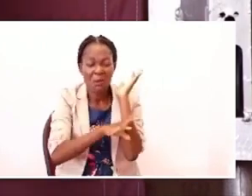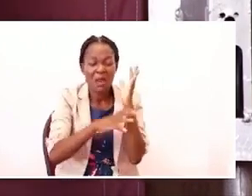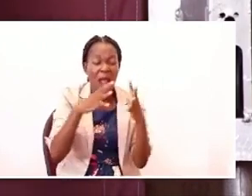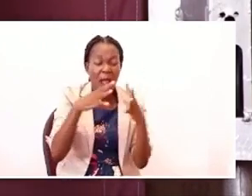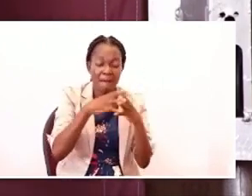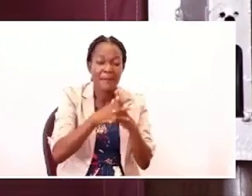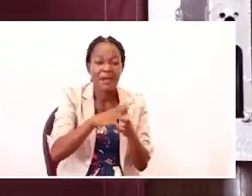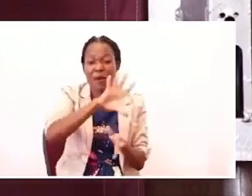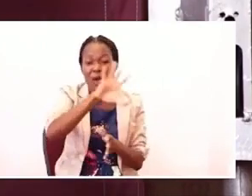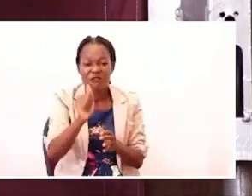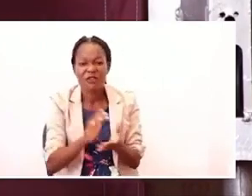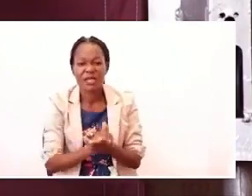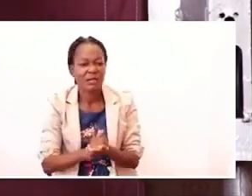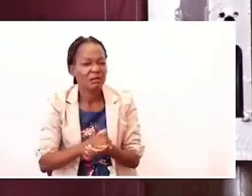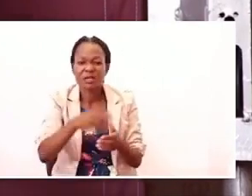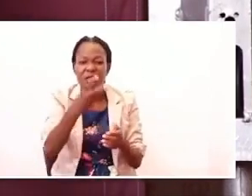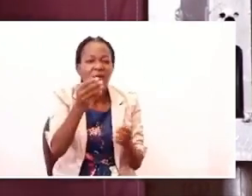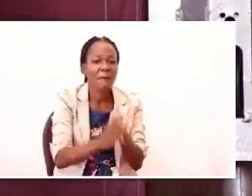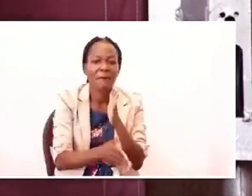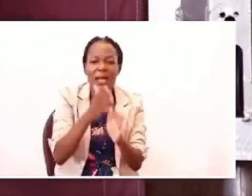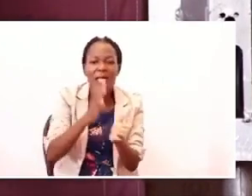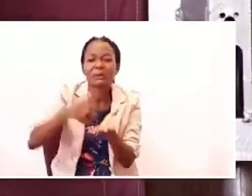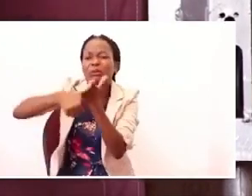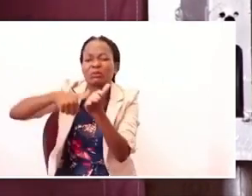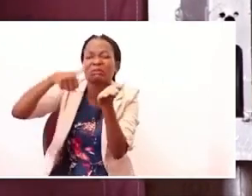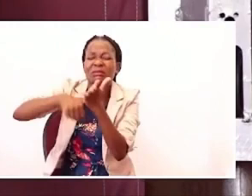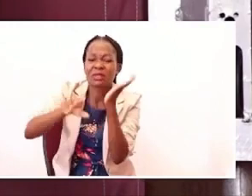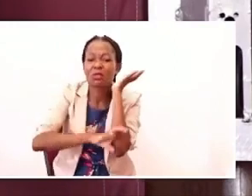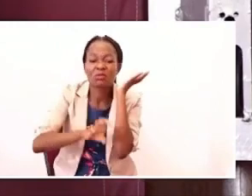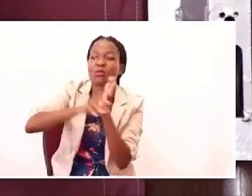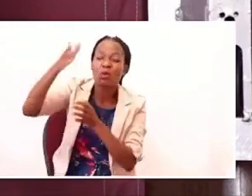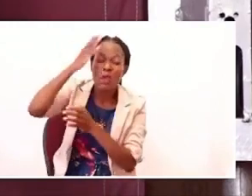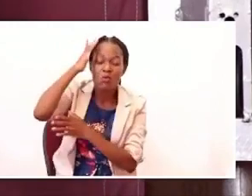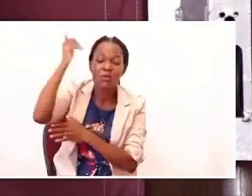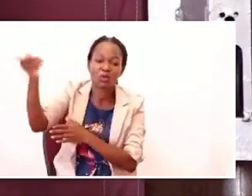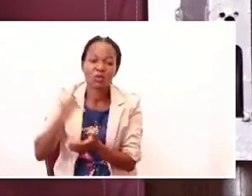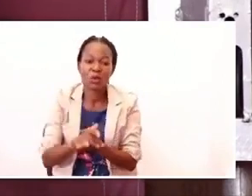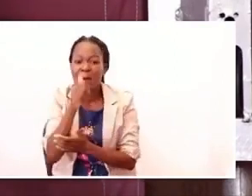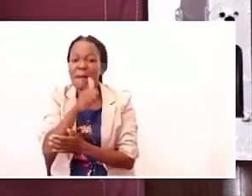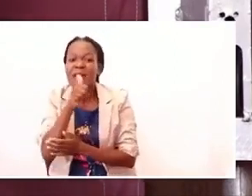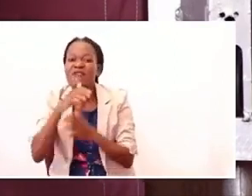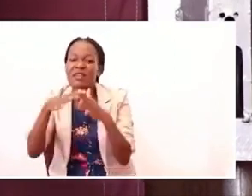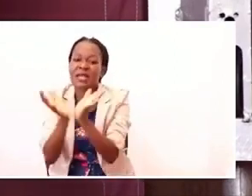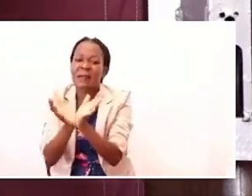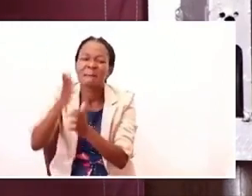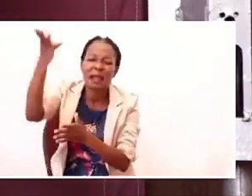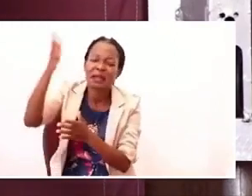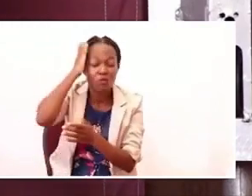themselves heavily indebted to Western creditors, private Western creditors, northern